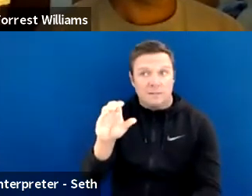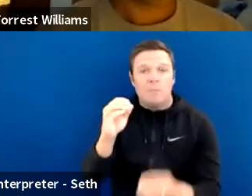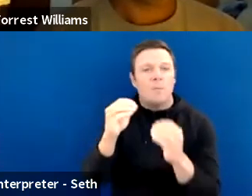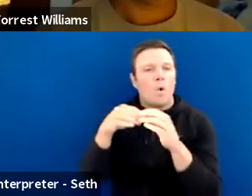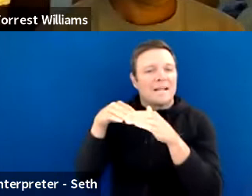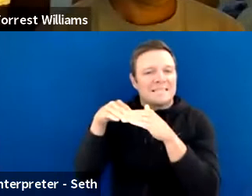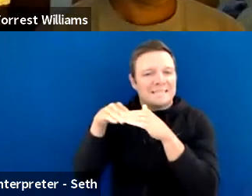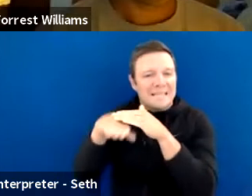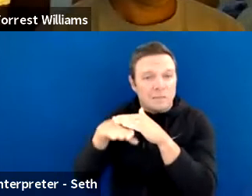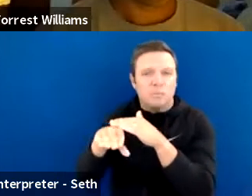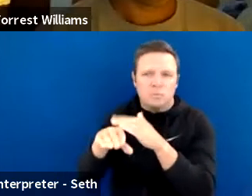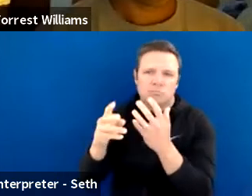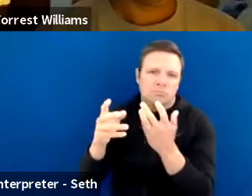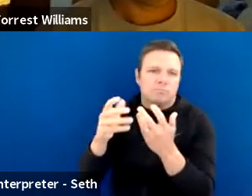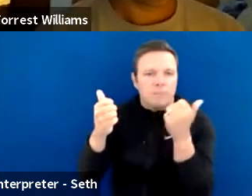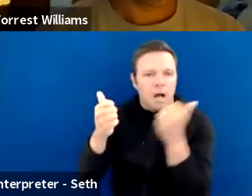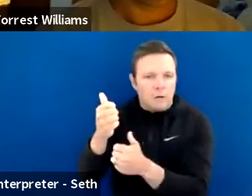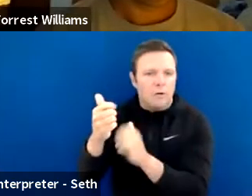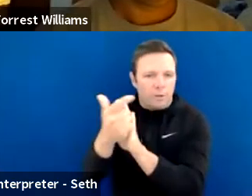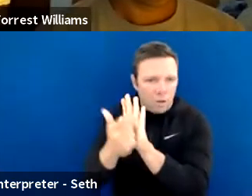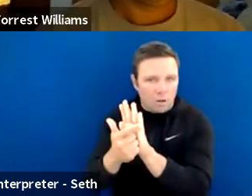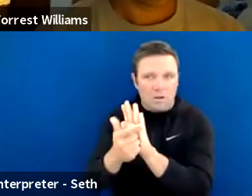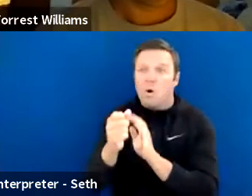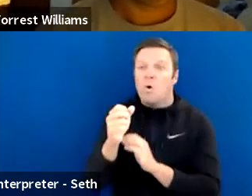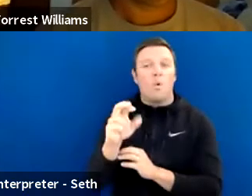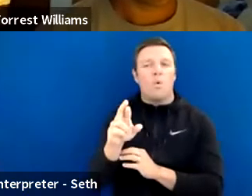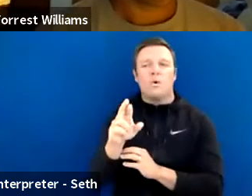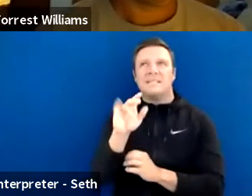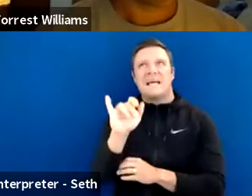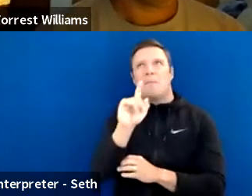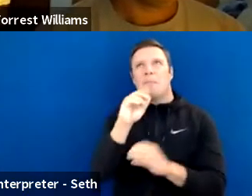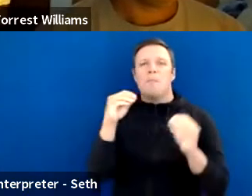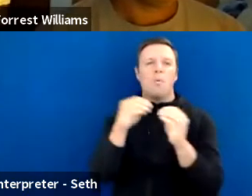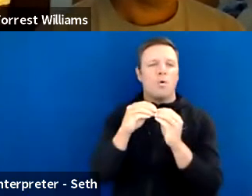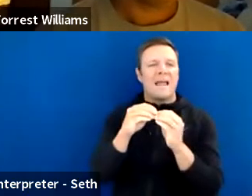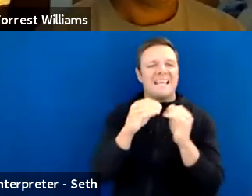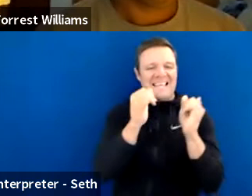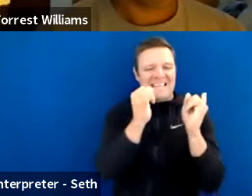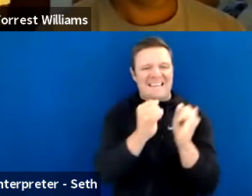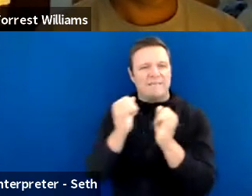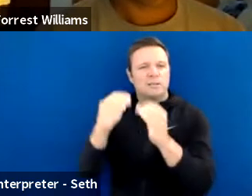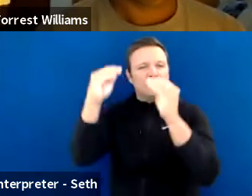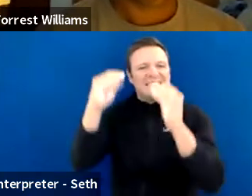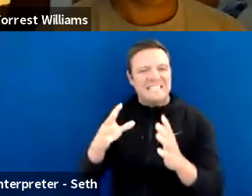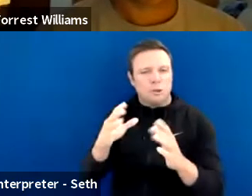accessible as per the law, or will this continue to be an individual instructor workload issue?